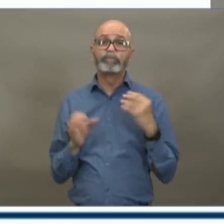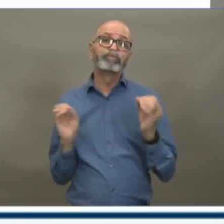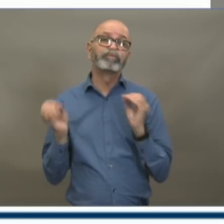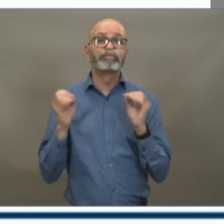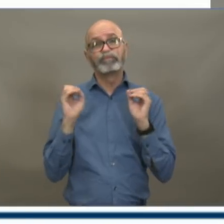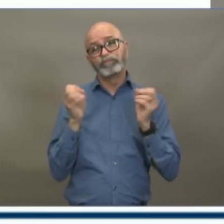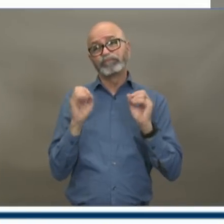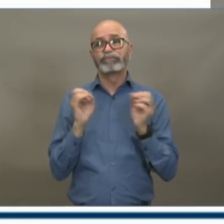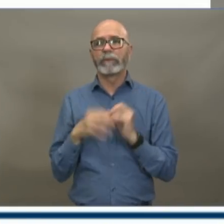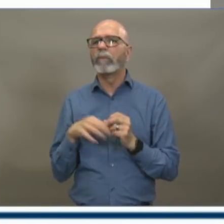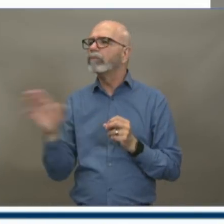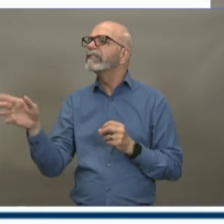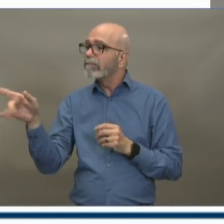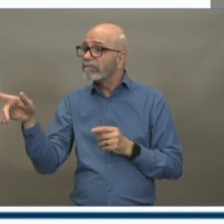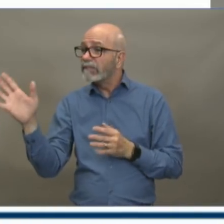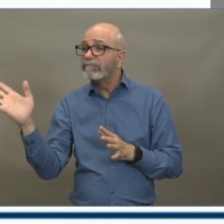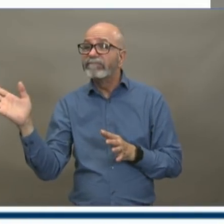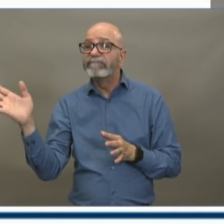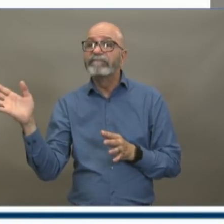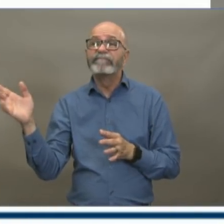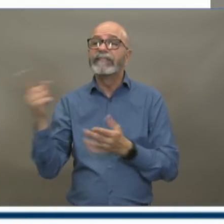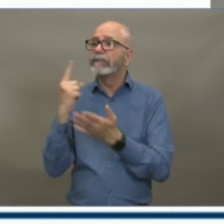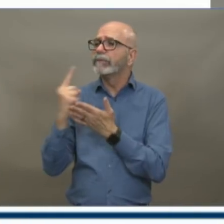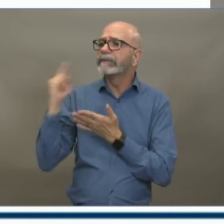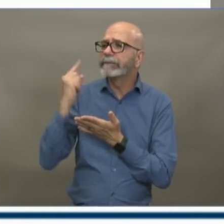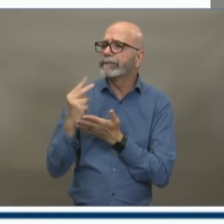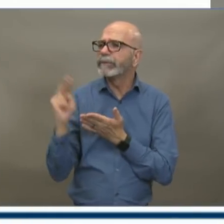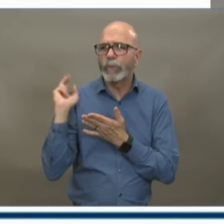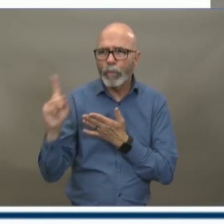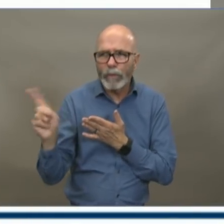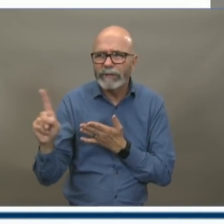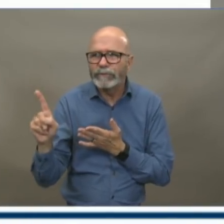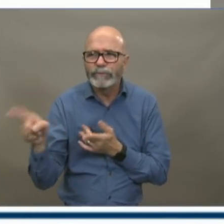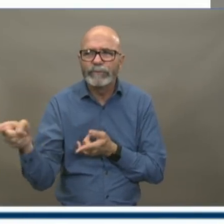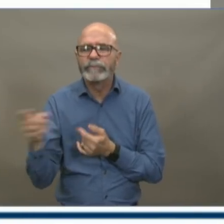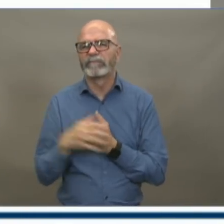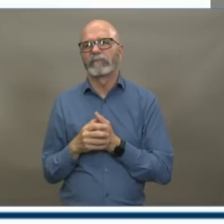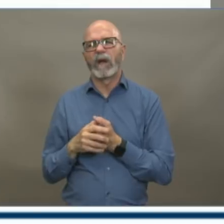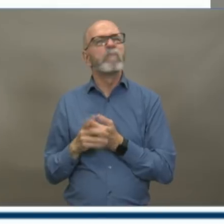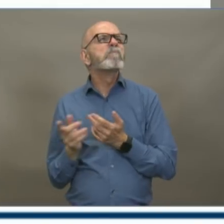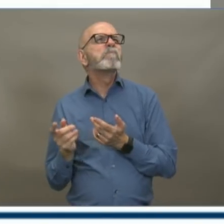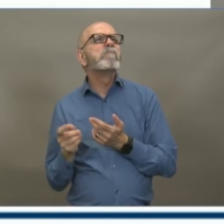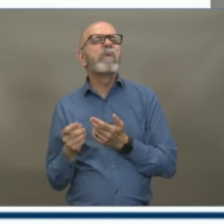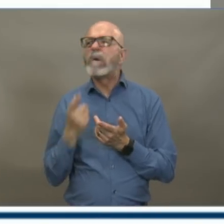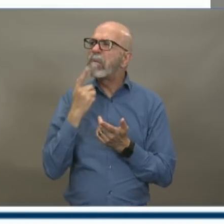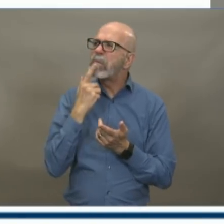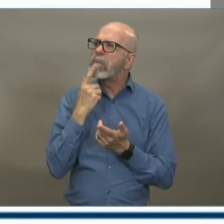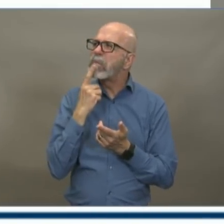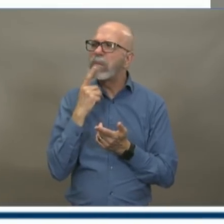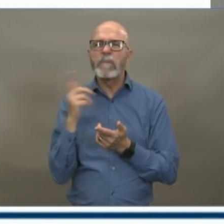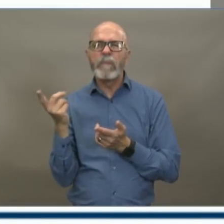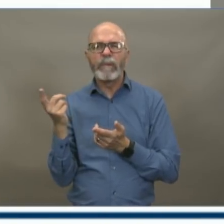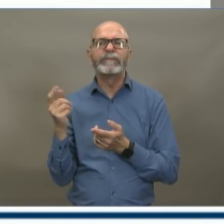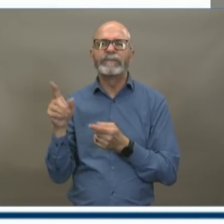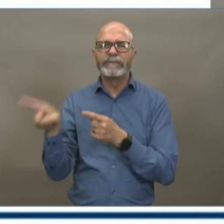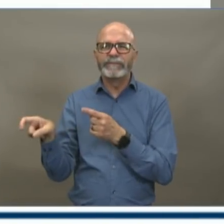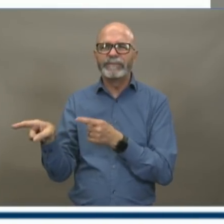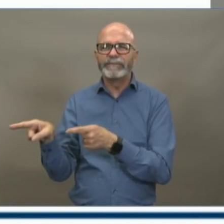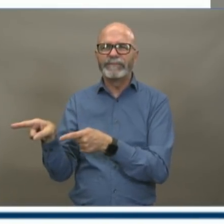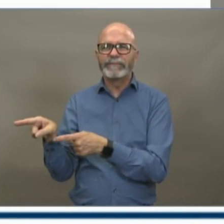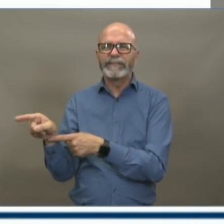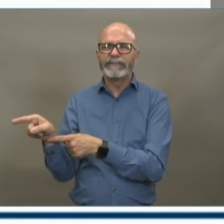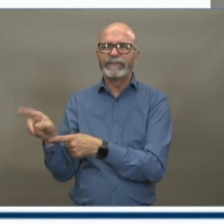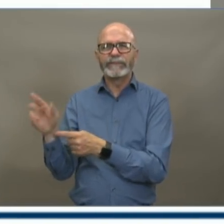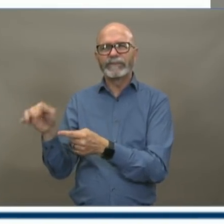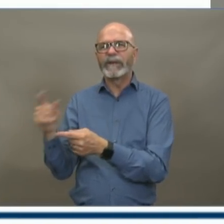you in the 2 weeks in that time when you may have been infectious to others? Sorry, not the 2 weeks, the 48 hours.